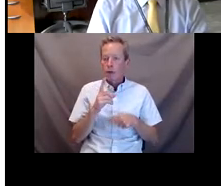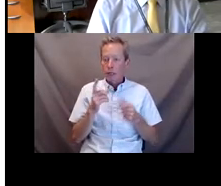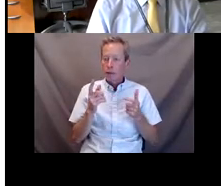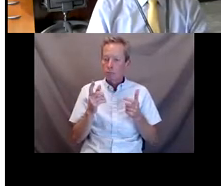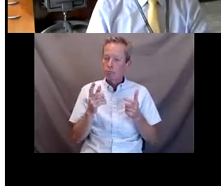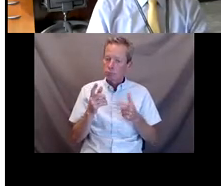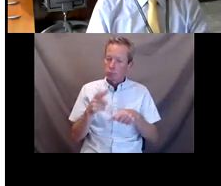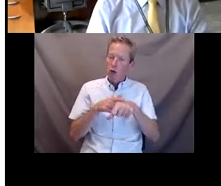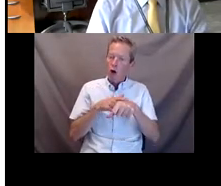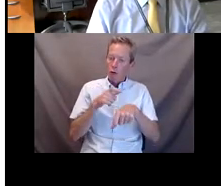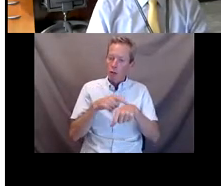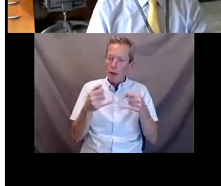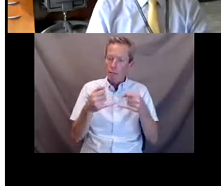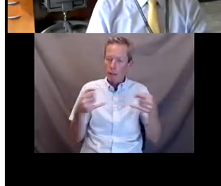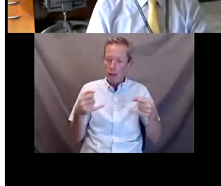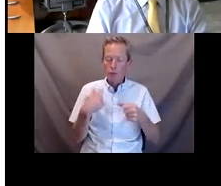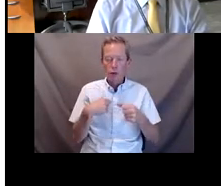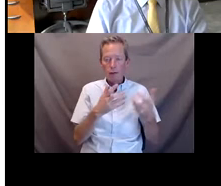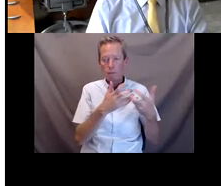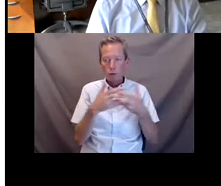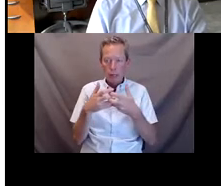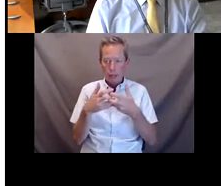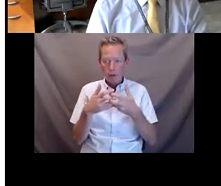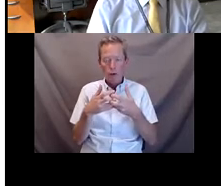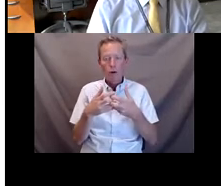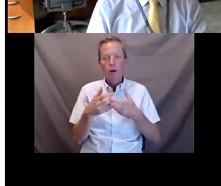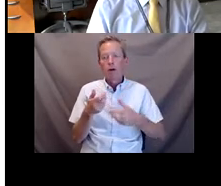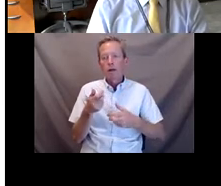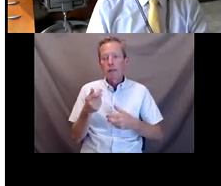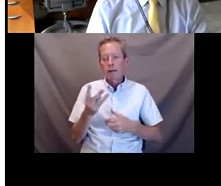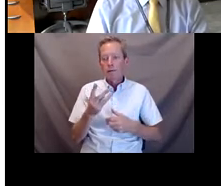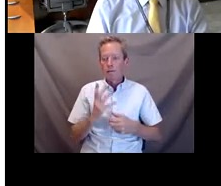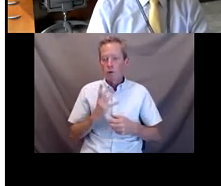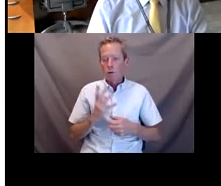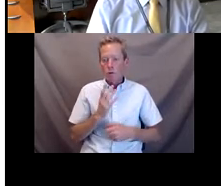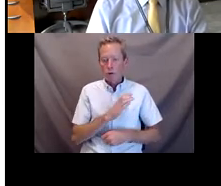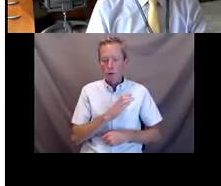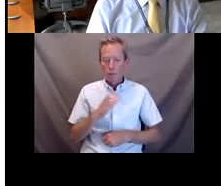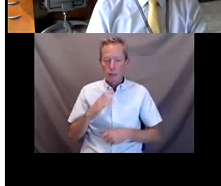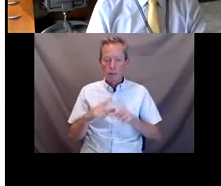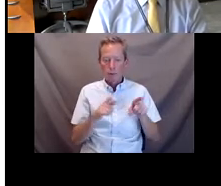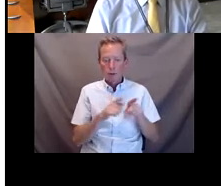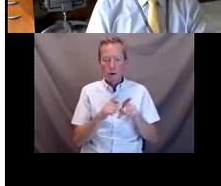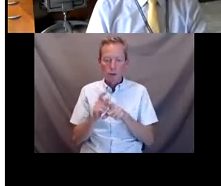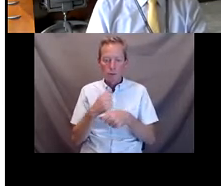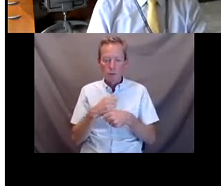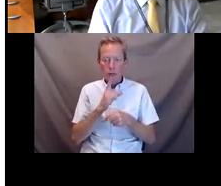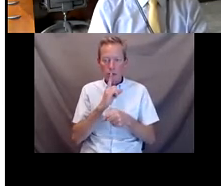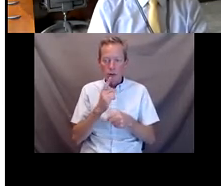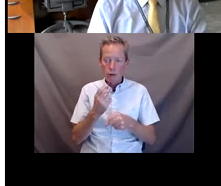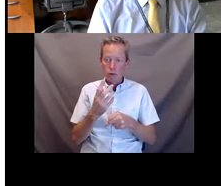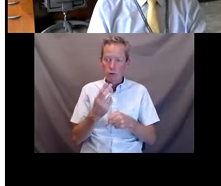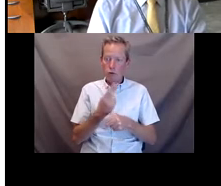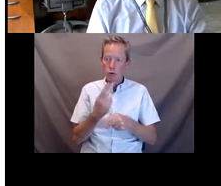timeline, we have pulled together a number of formal committees, and we are also making sure that we are utilizing some